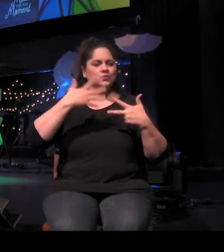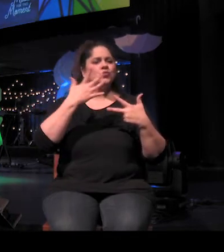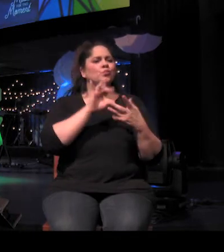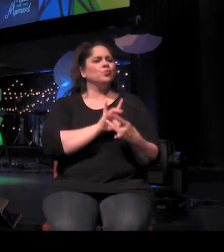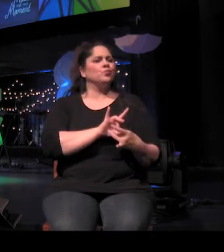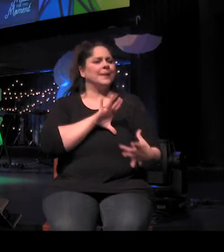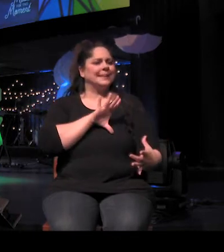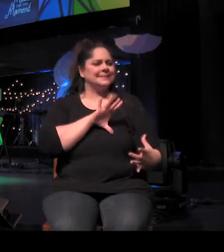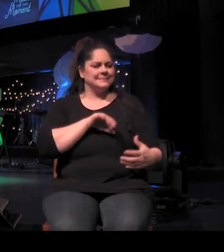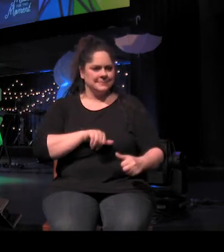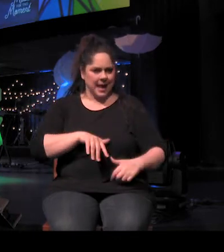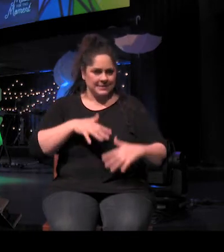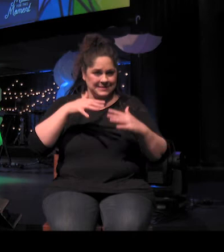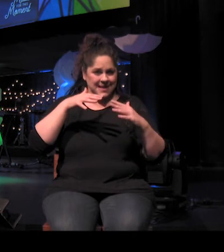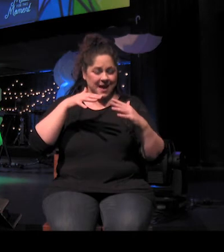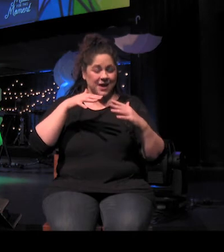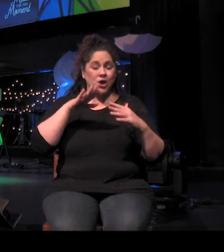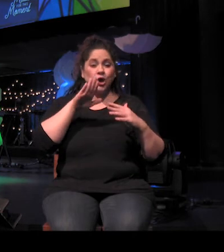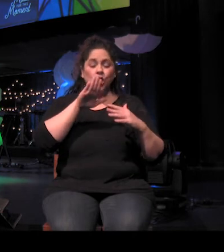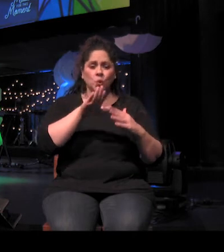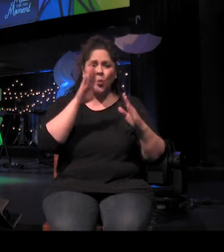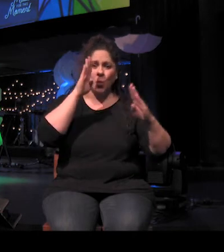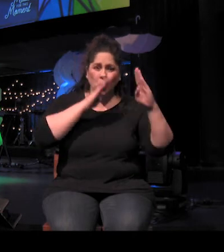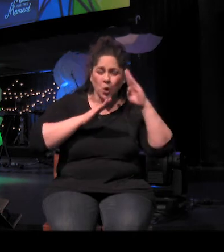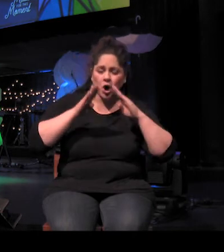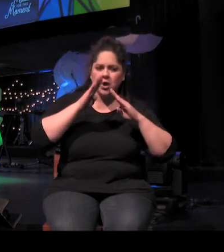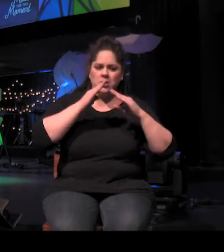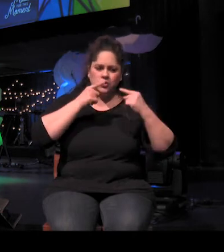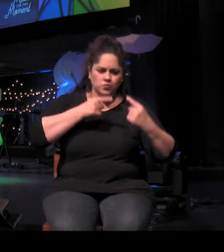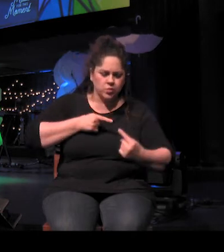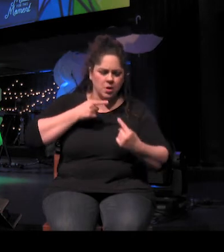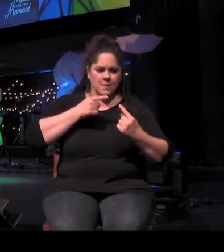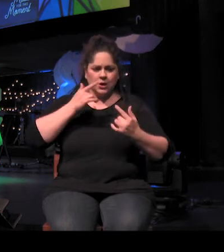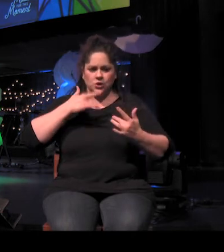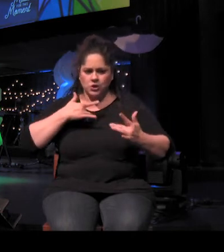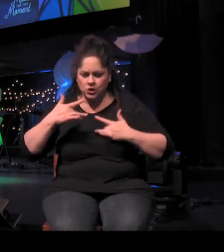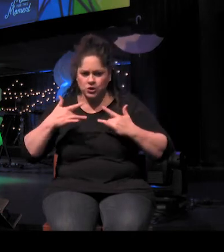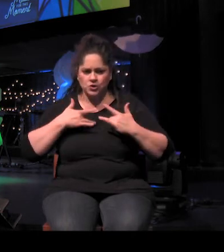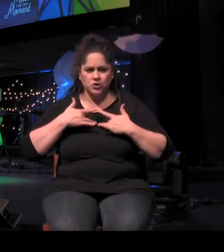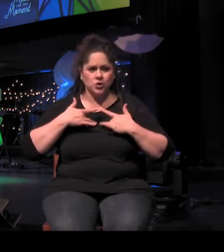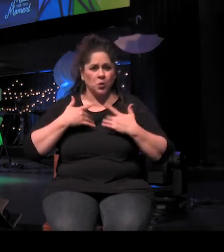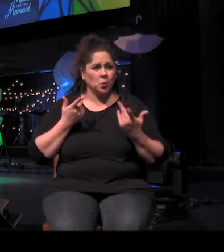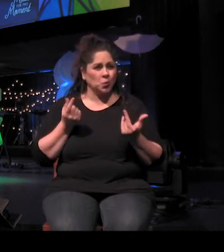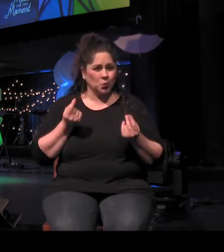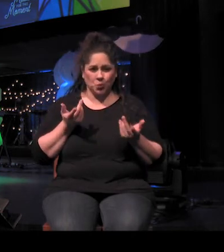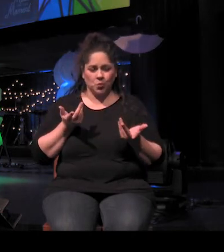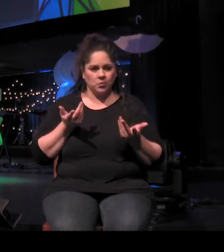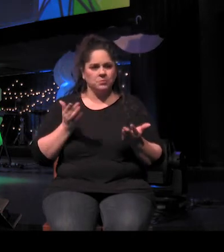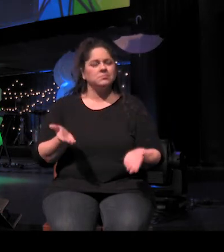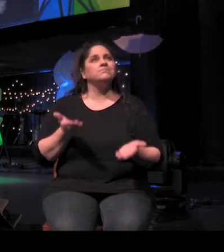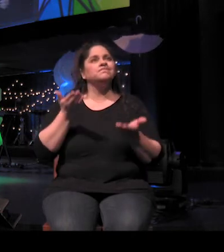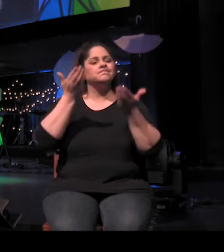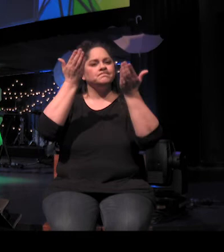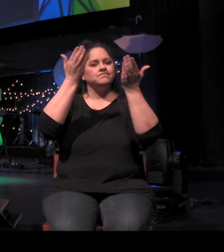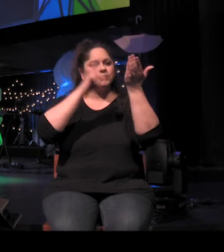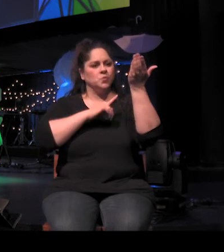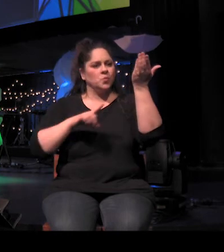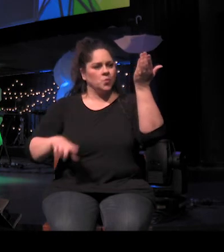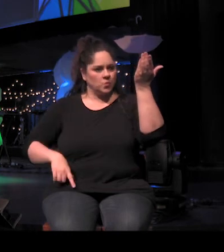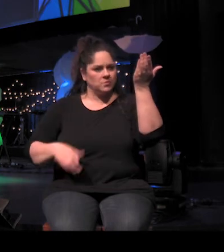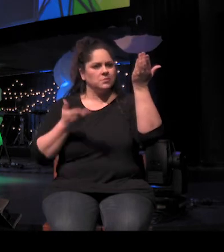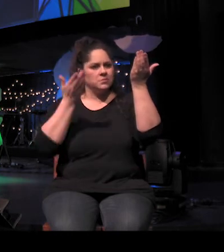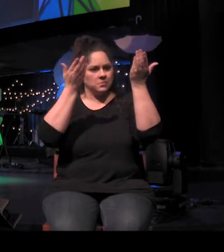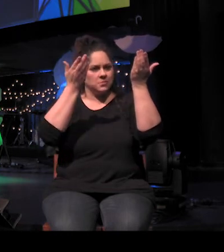anxiety. Give your worries to God. Cast your cares on the Lord. What do you think about when you